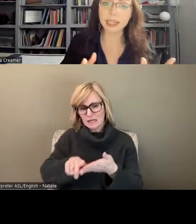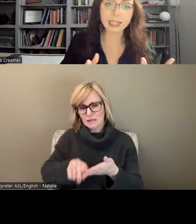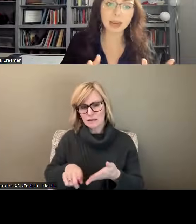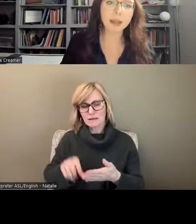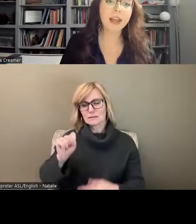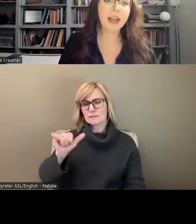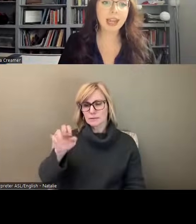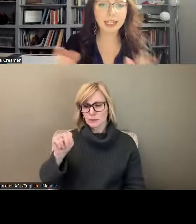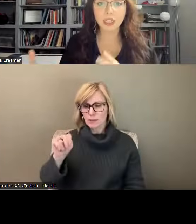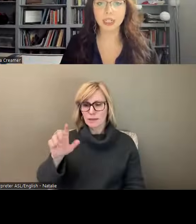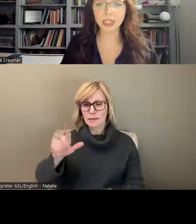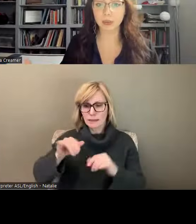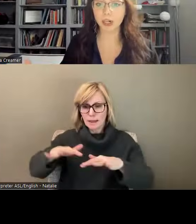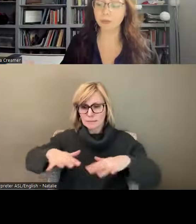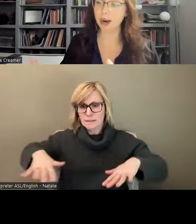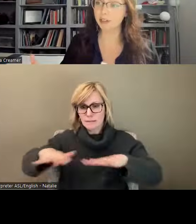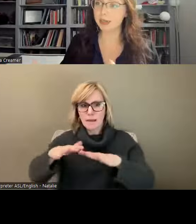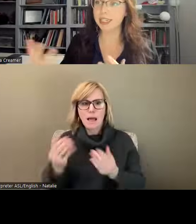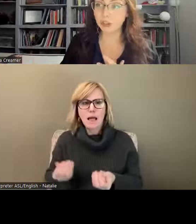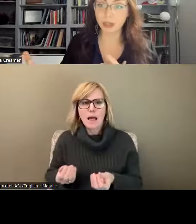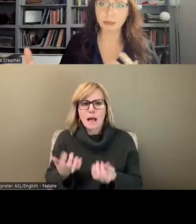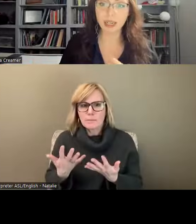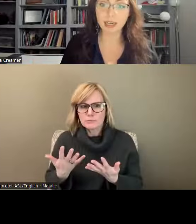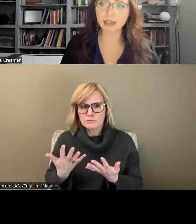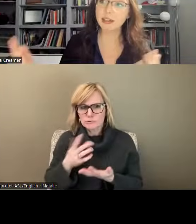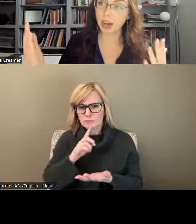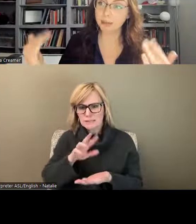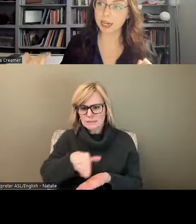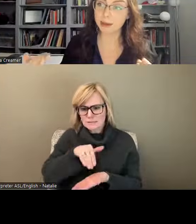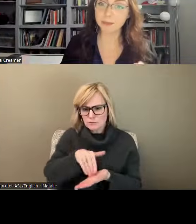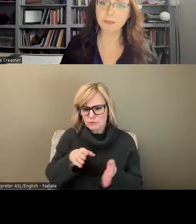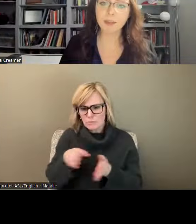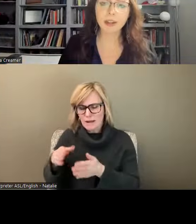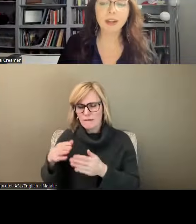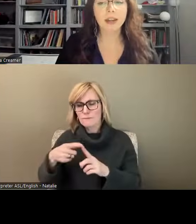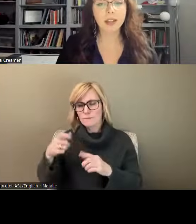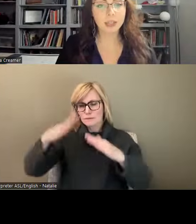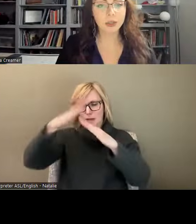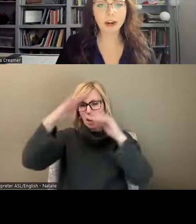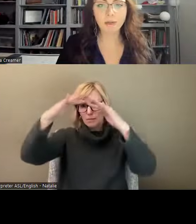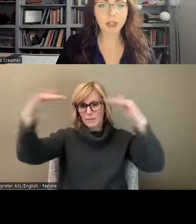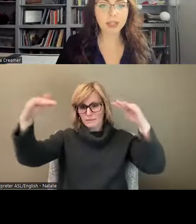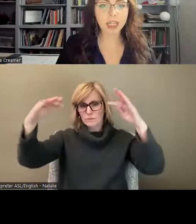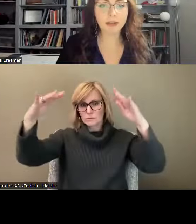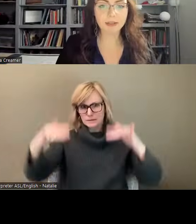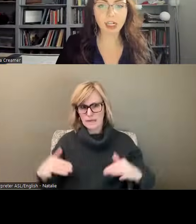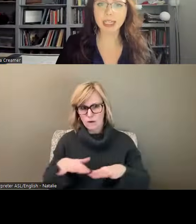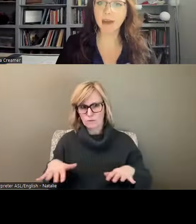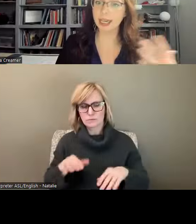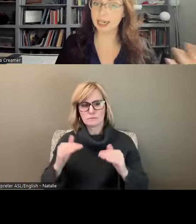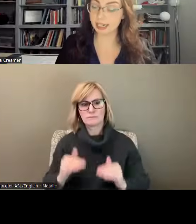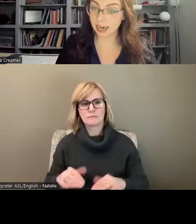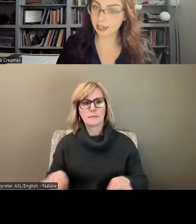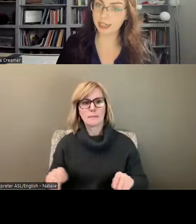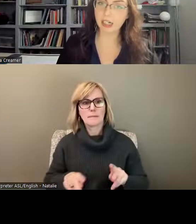Assyrian landscape and the degree to which it might have been centrally planned top down. This grew out of previous observations